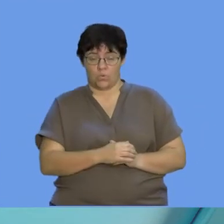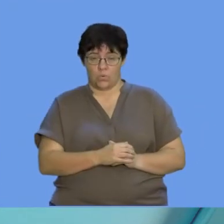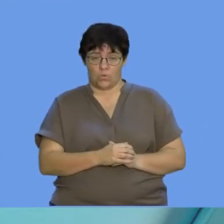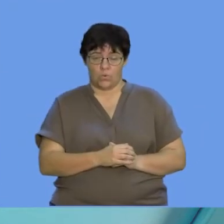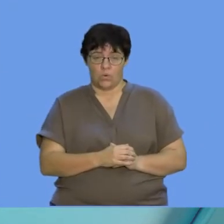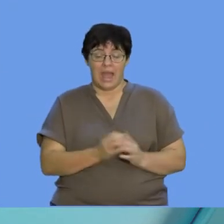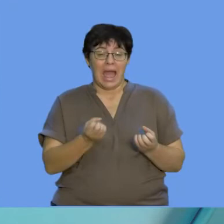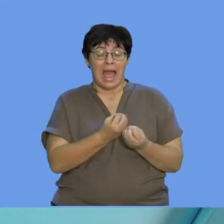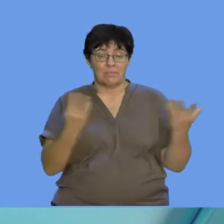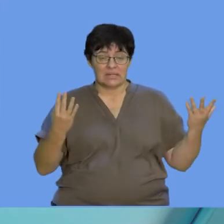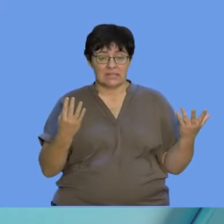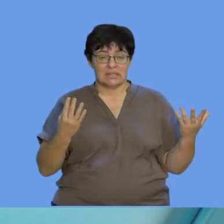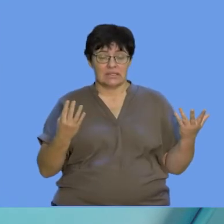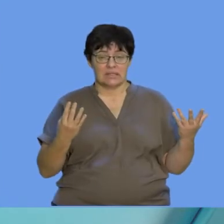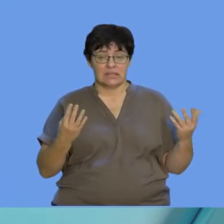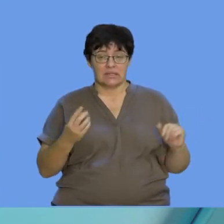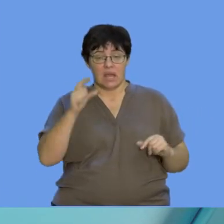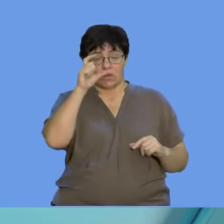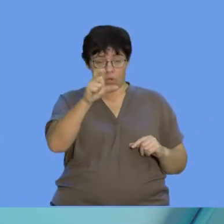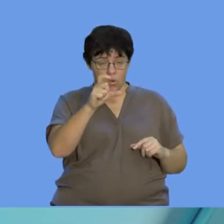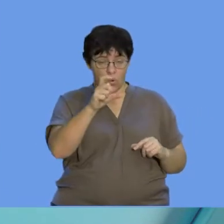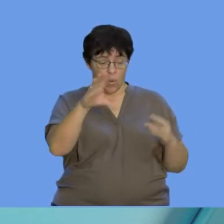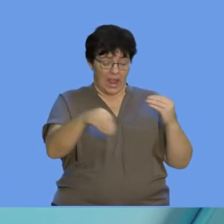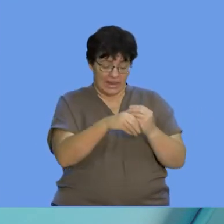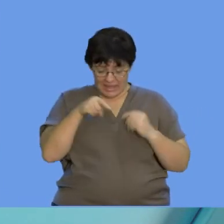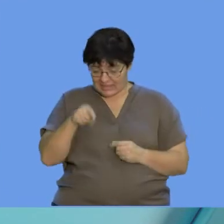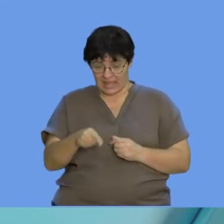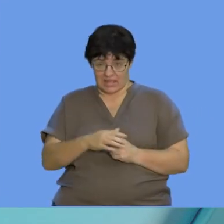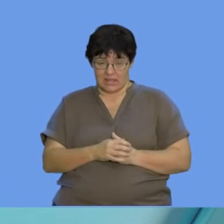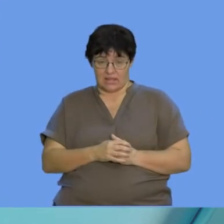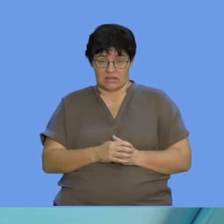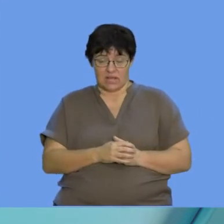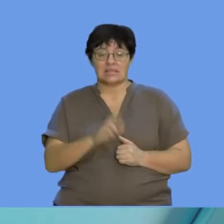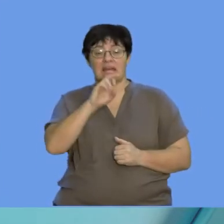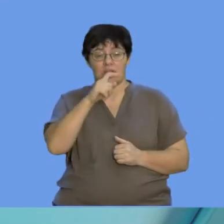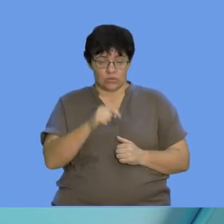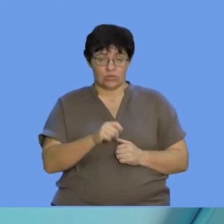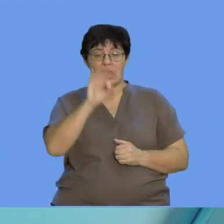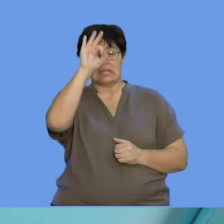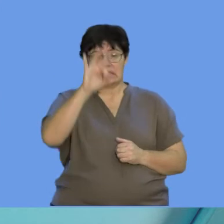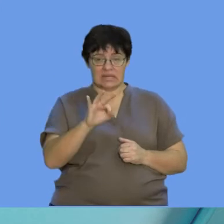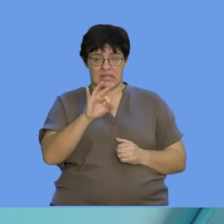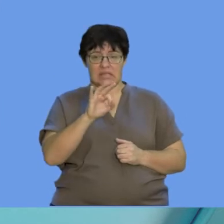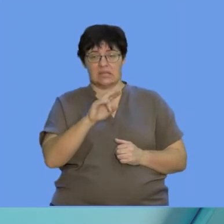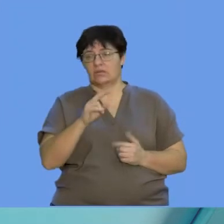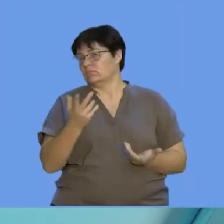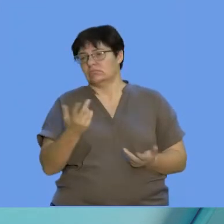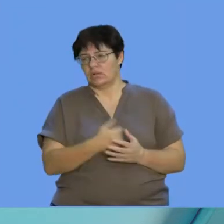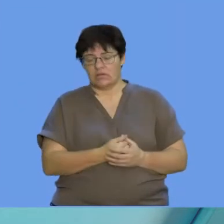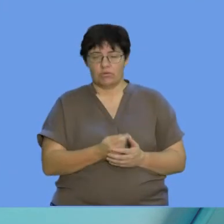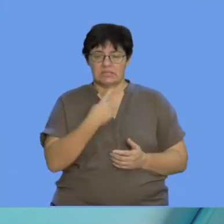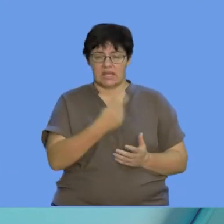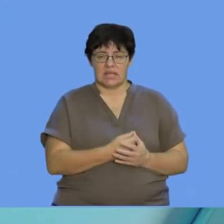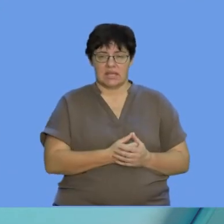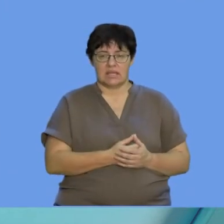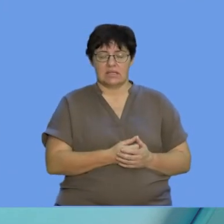you, how many times does this length go into that length is in a ratio of 3 is to 2. So for example, if I